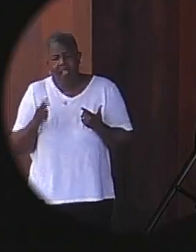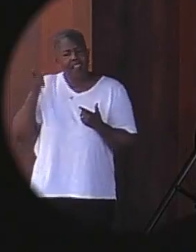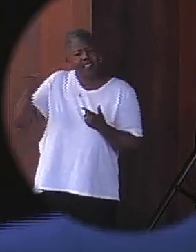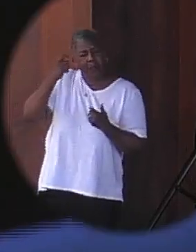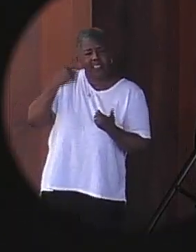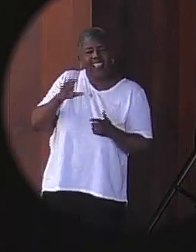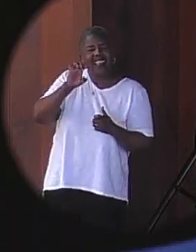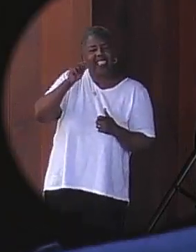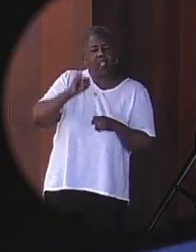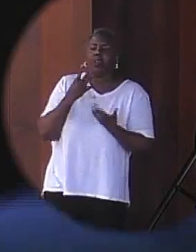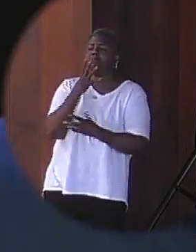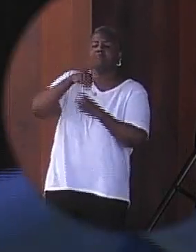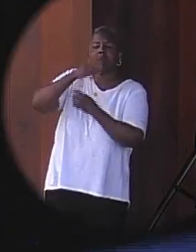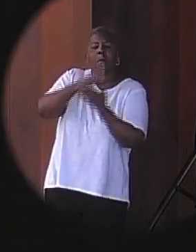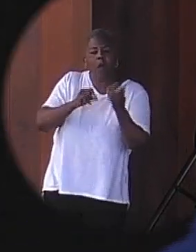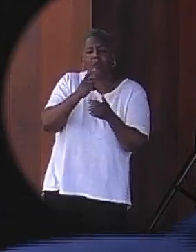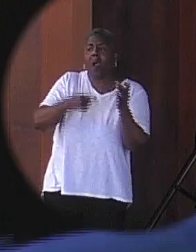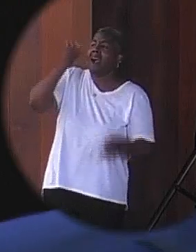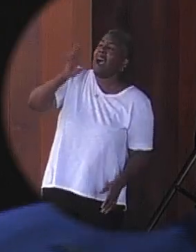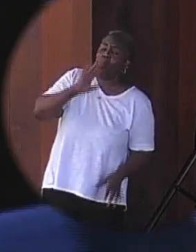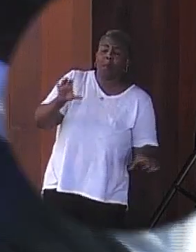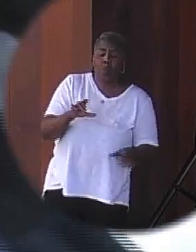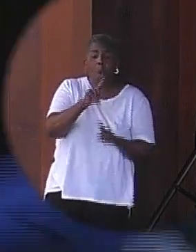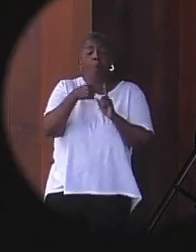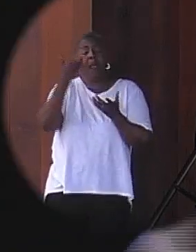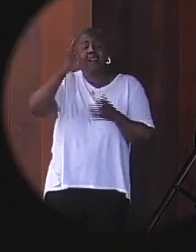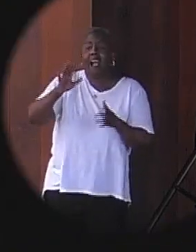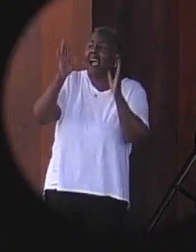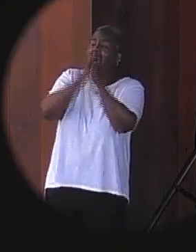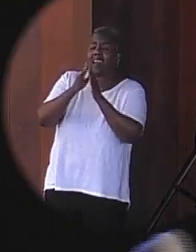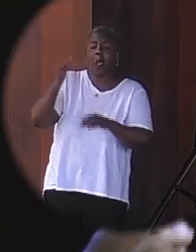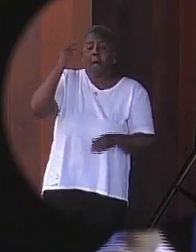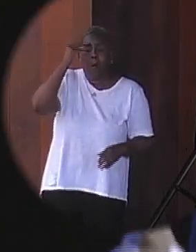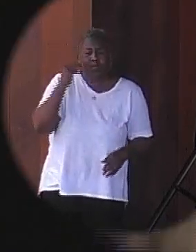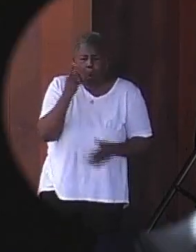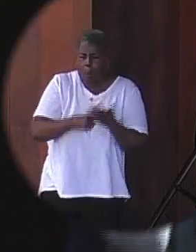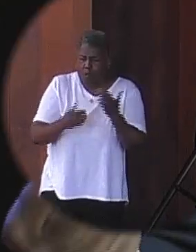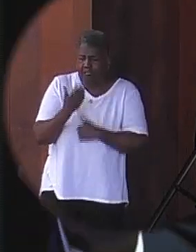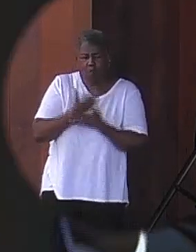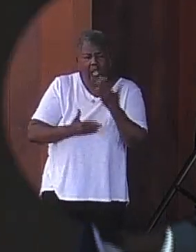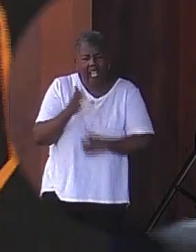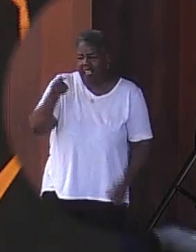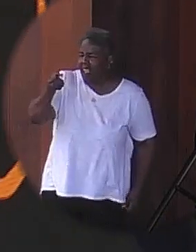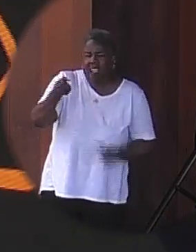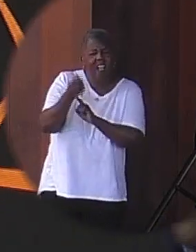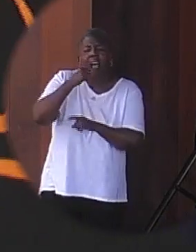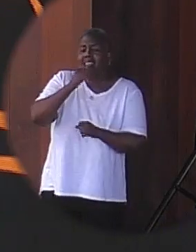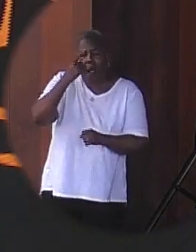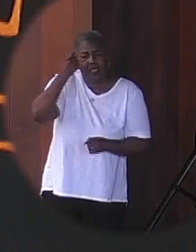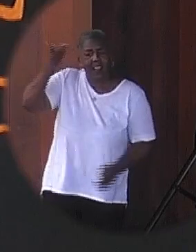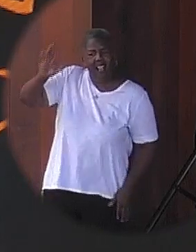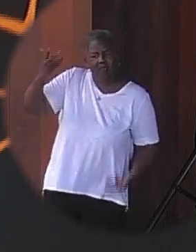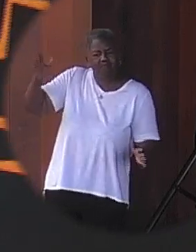Ezekiel has to be part of what God is about to do. When God asks Moses, what's in your hand? It's not because God doesn't